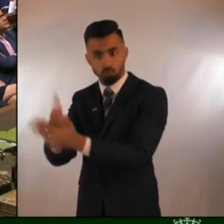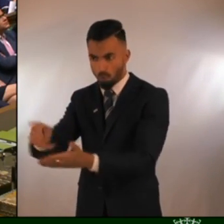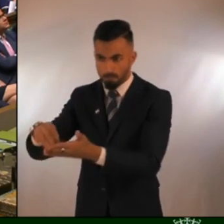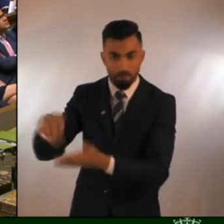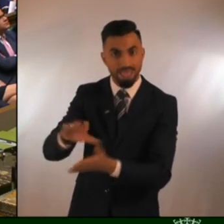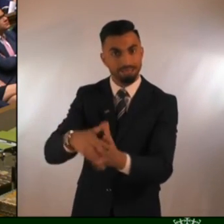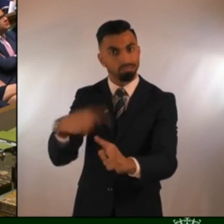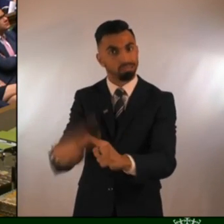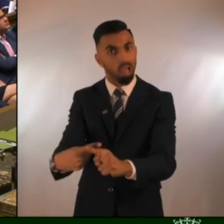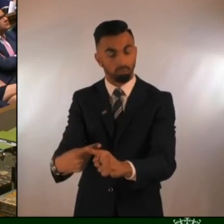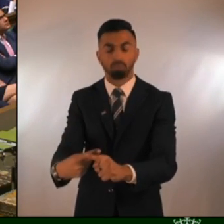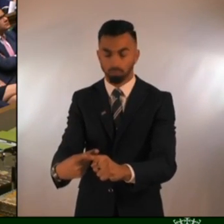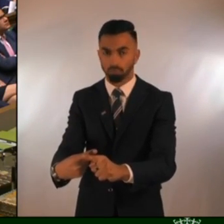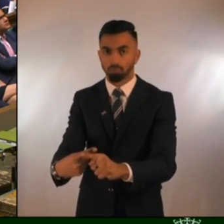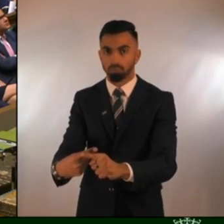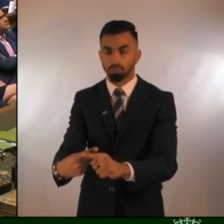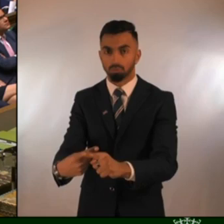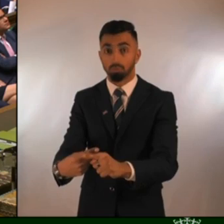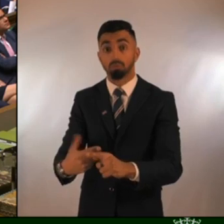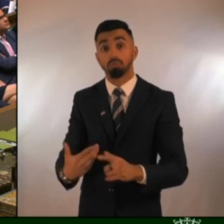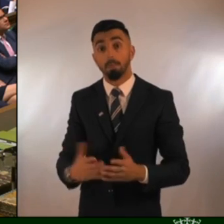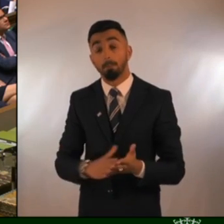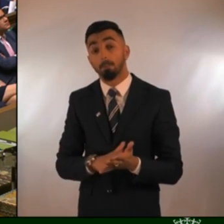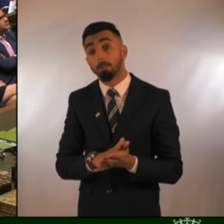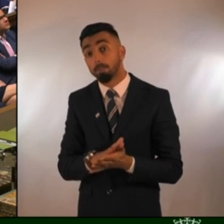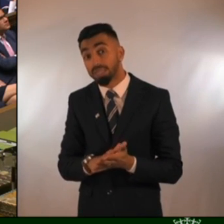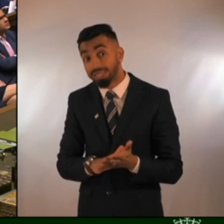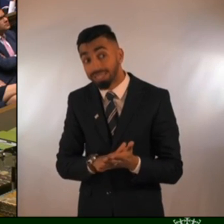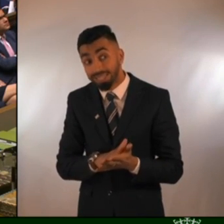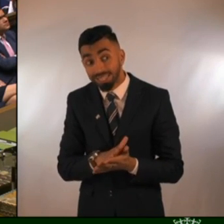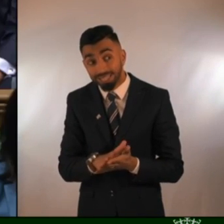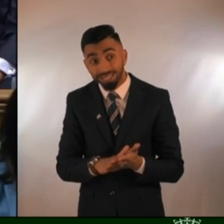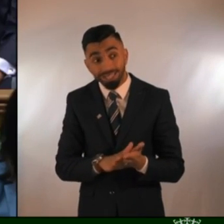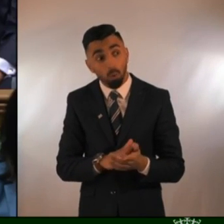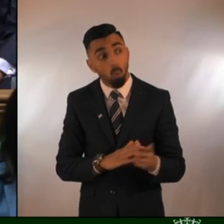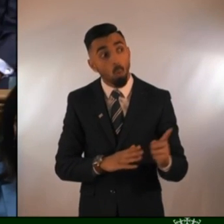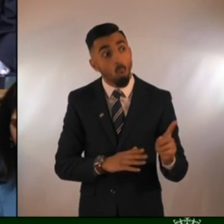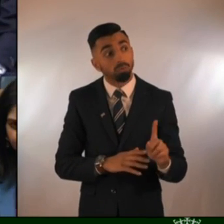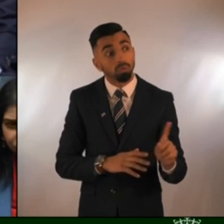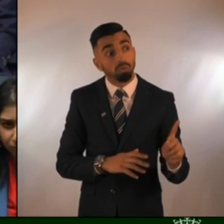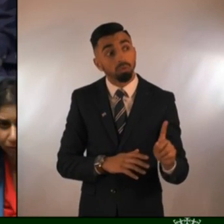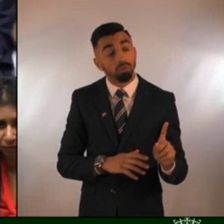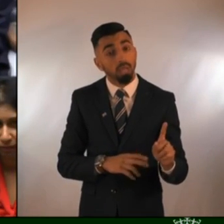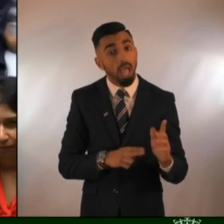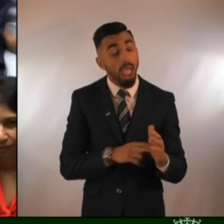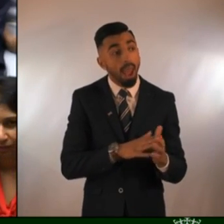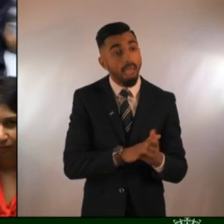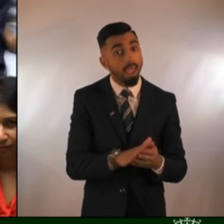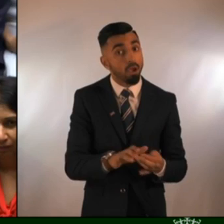And those extra contributions allow me to take 3 further steps to support our health